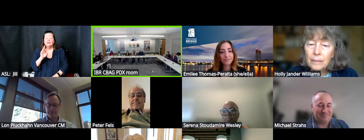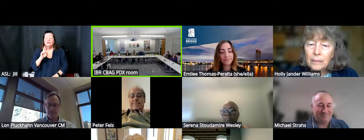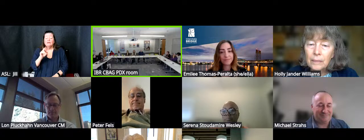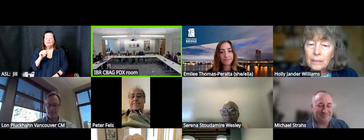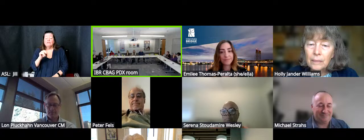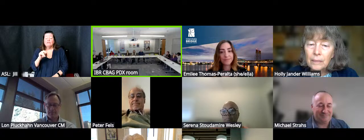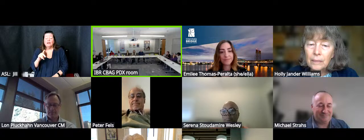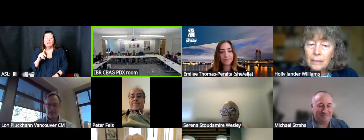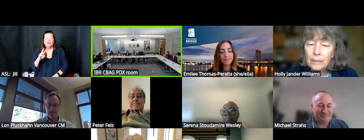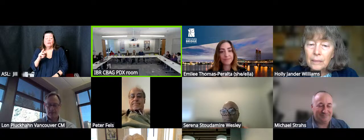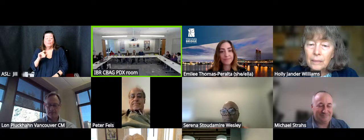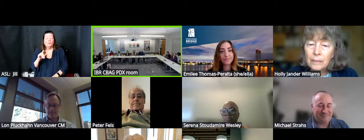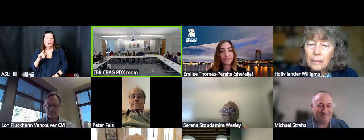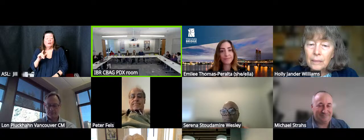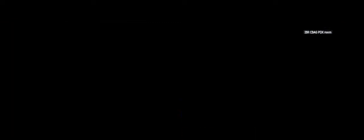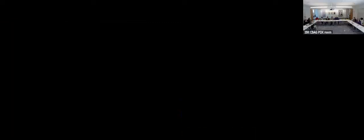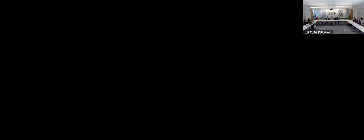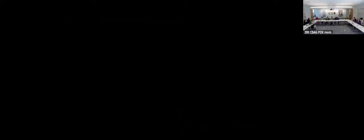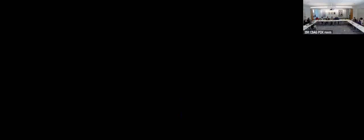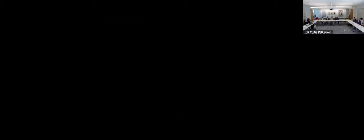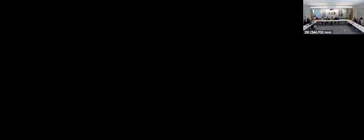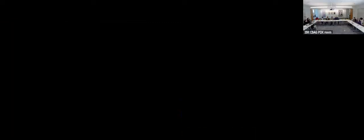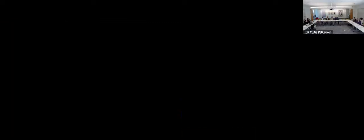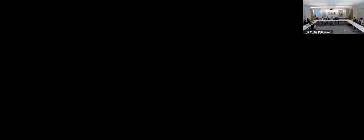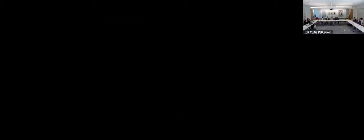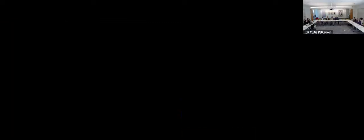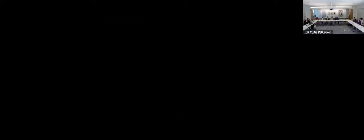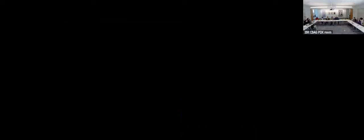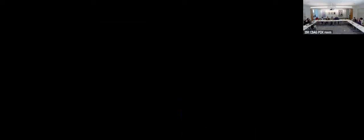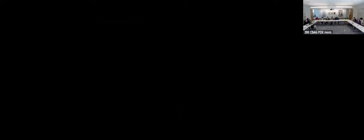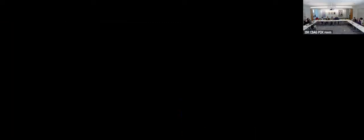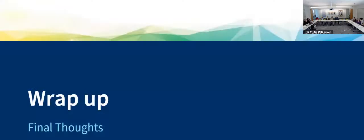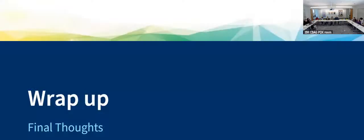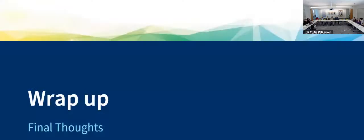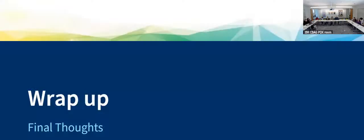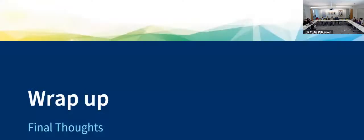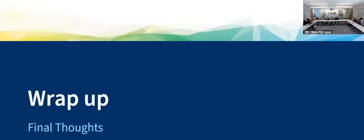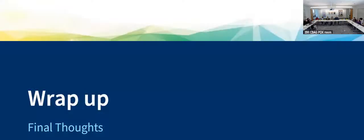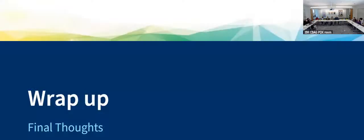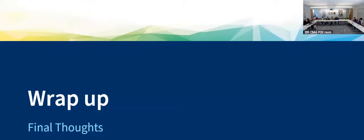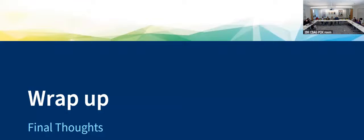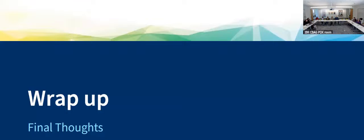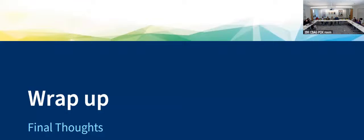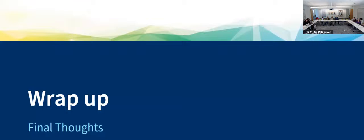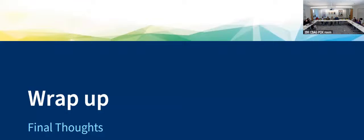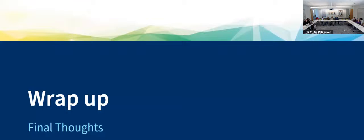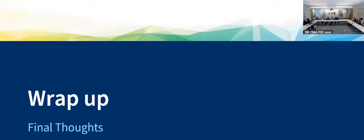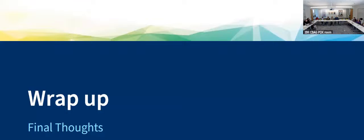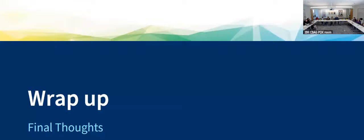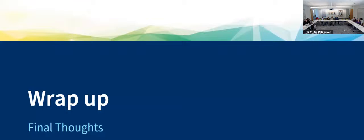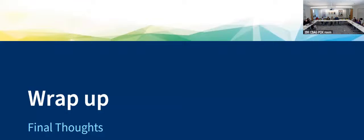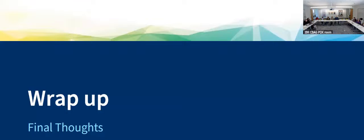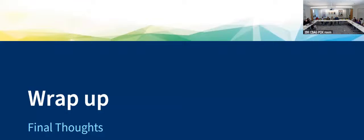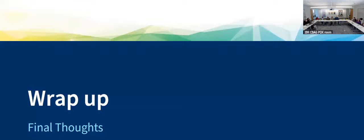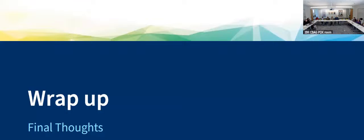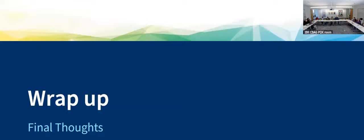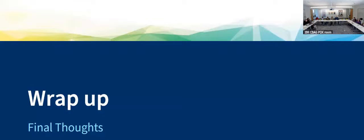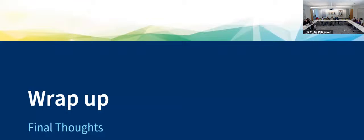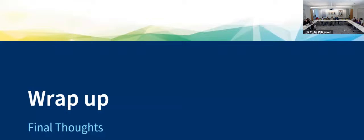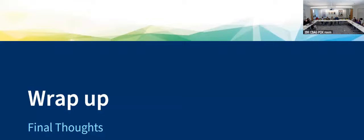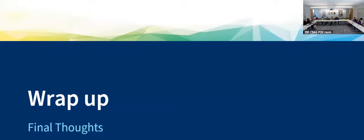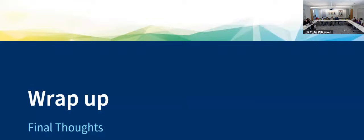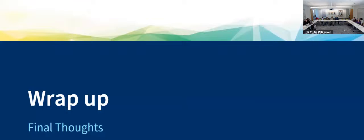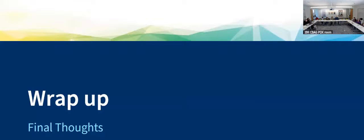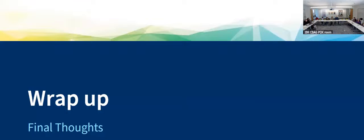you share any closing remarks? Yeah, no, I appreciate it. I have attended many of these meetings.